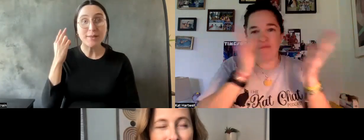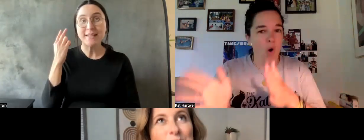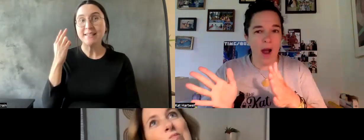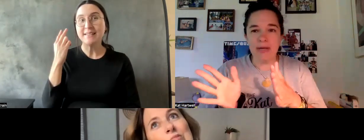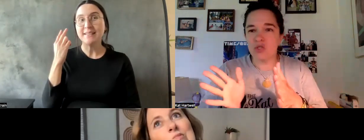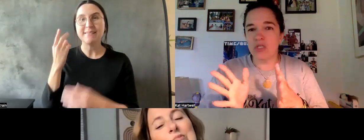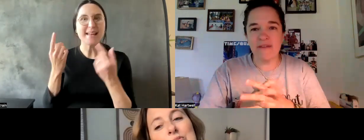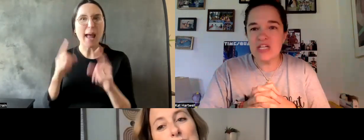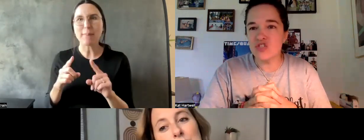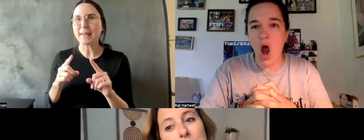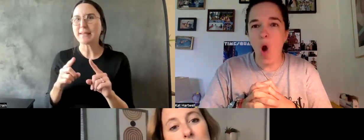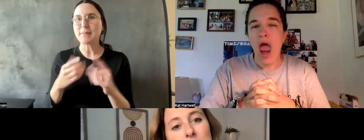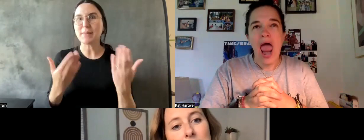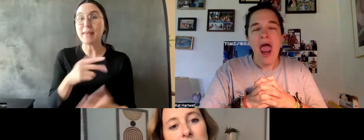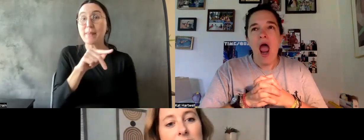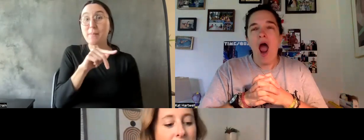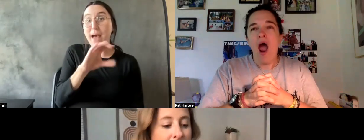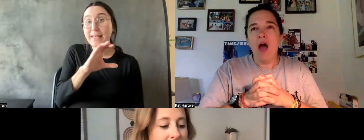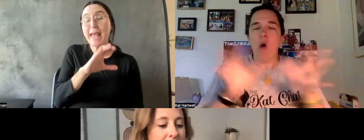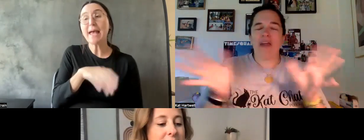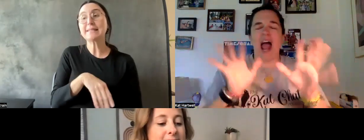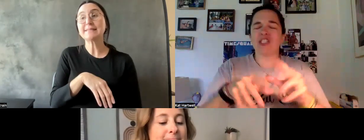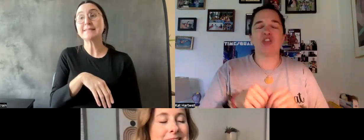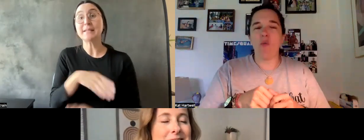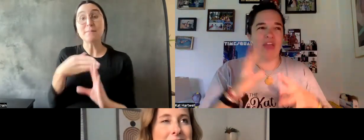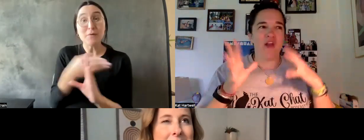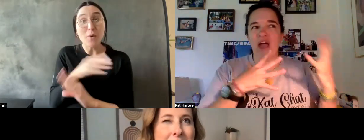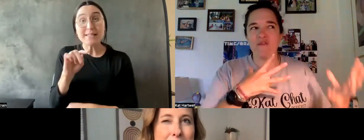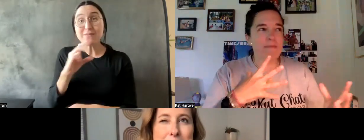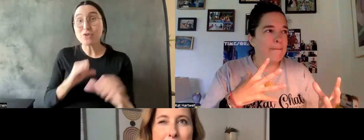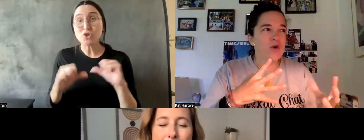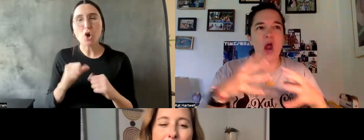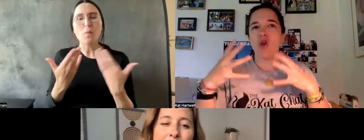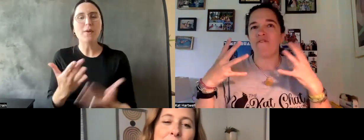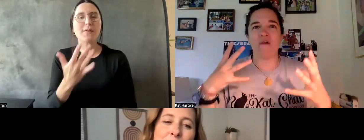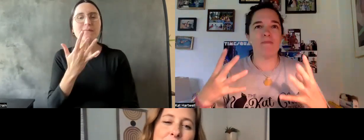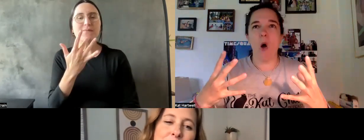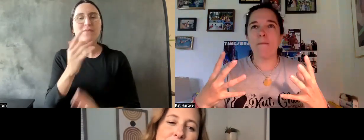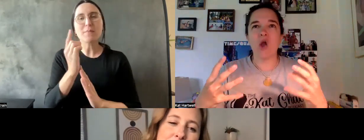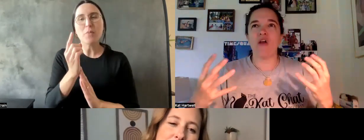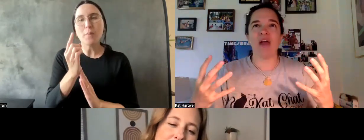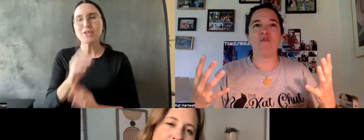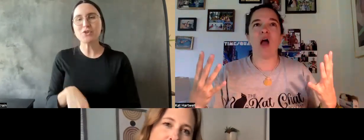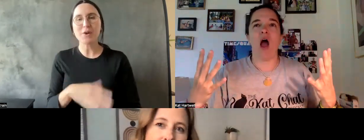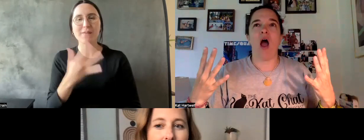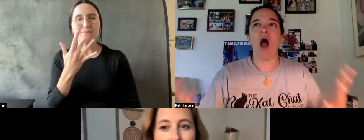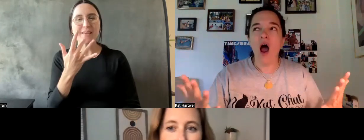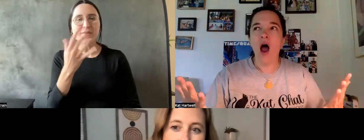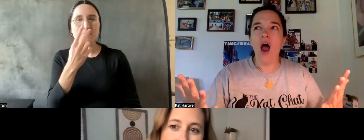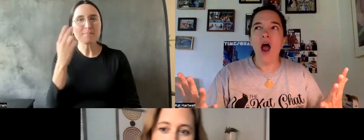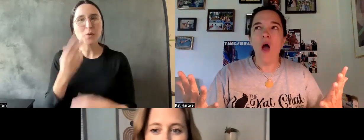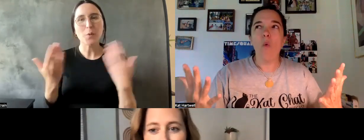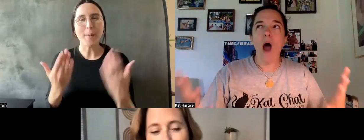podcast before coming to a TV show? Yeah, let's start with that. Your favorite memory or your favorite moment or your favorite...